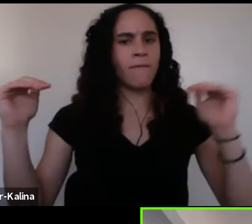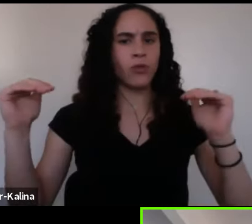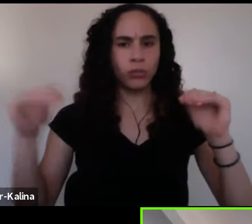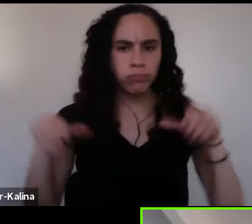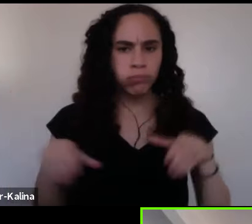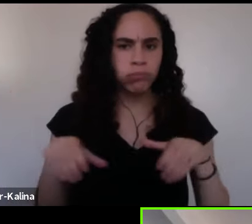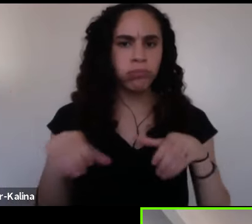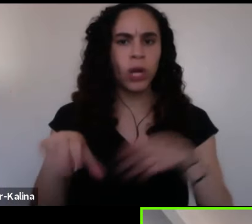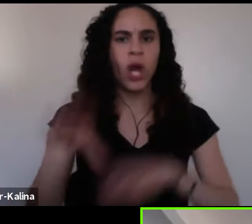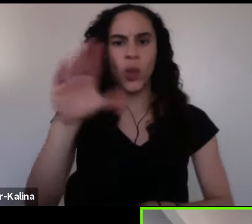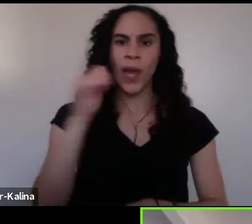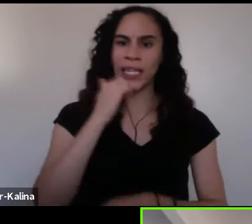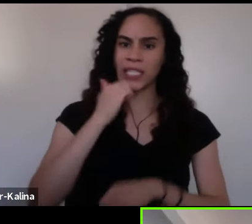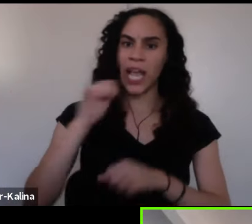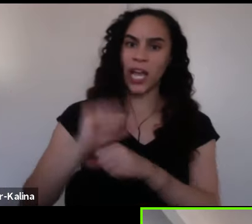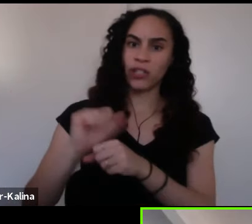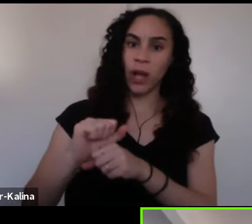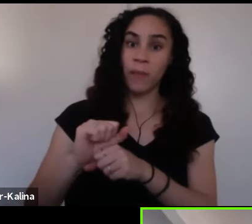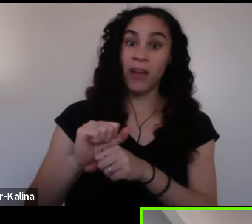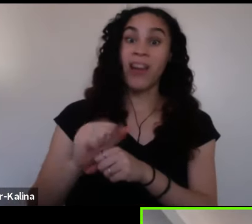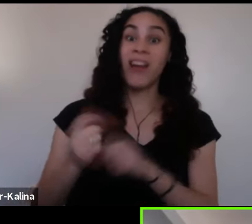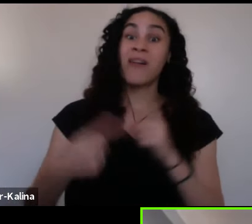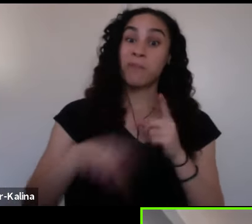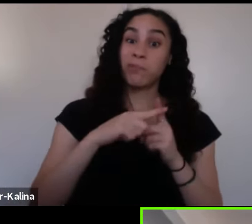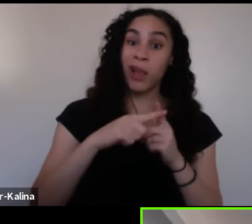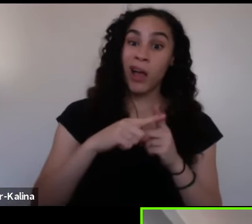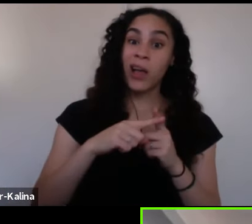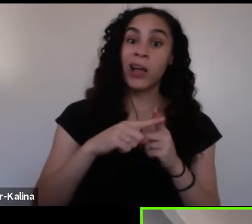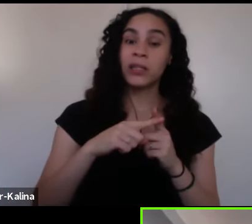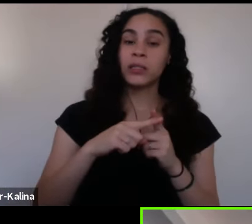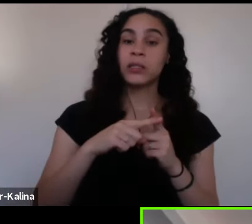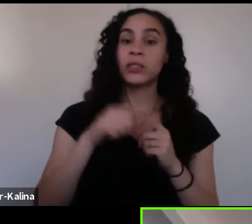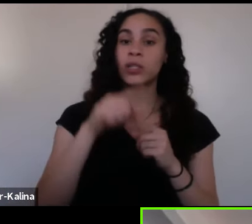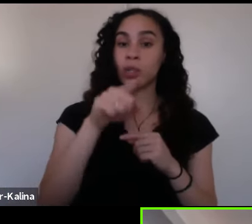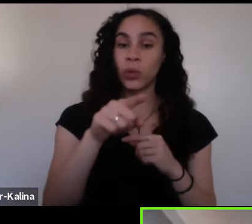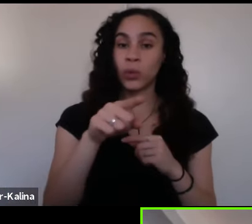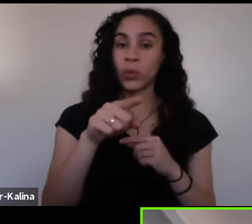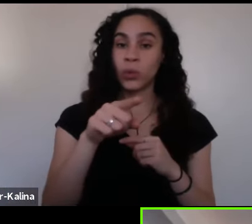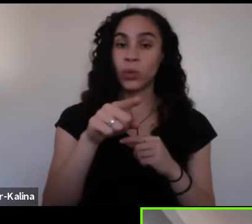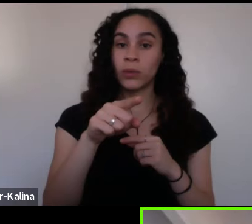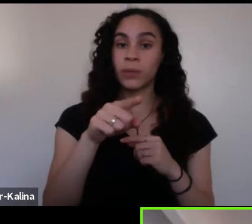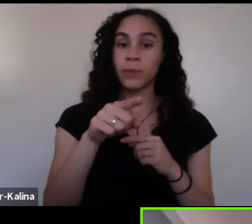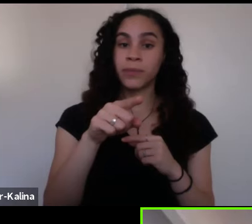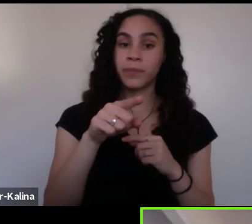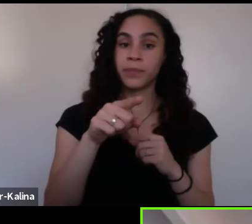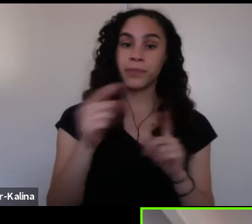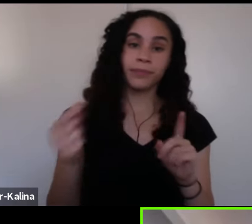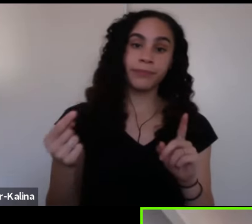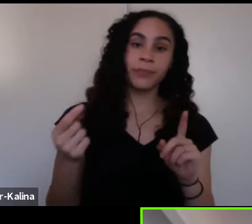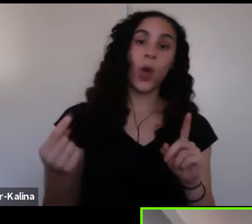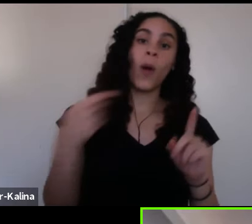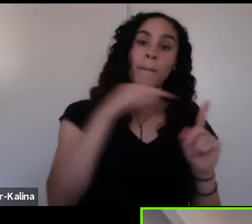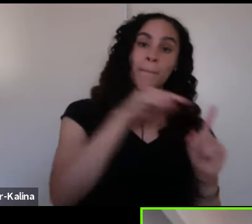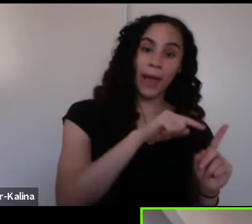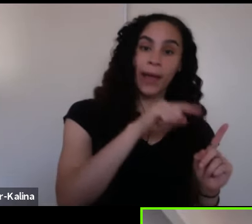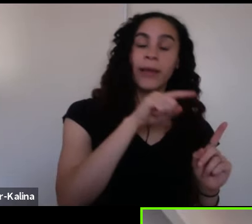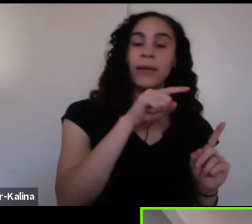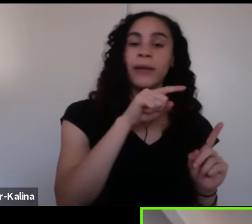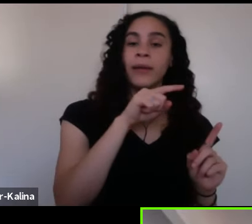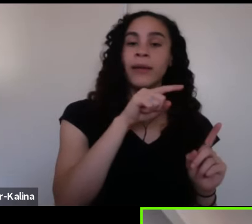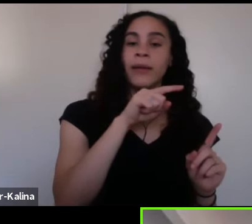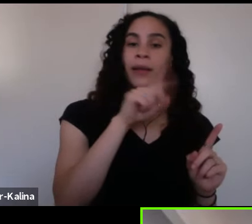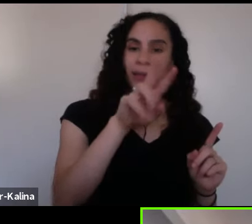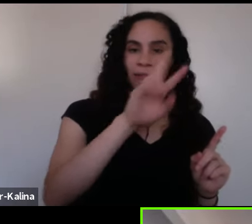then on top of it, you are going back and you are the president, vice president, director of the